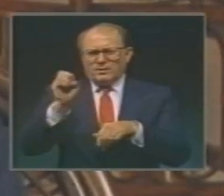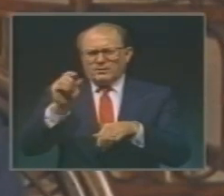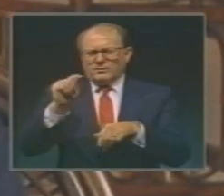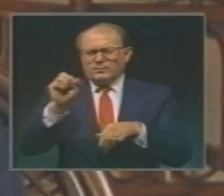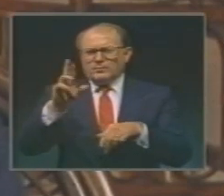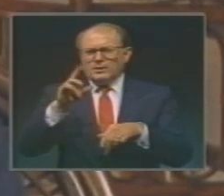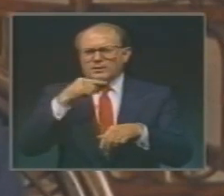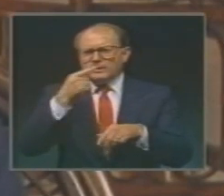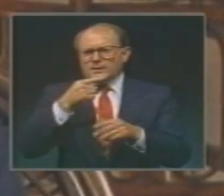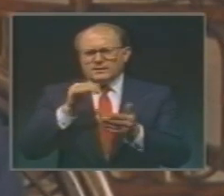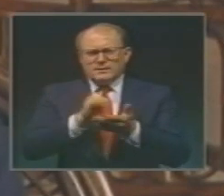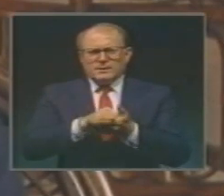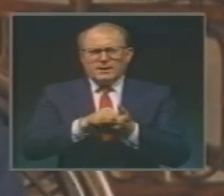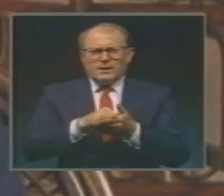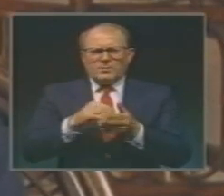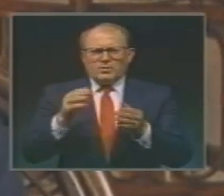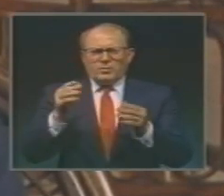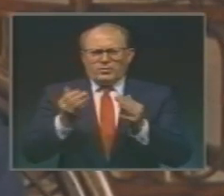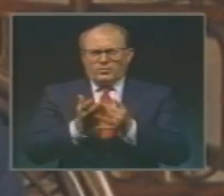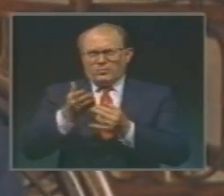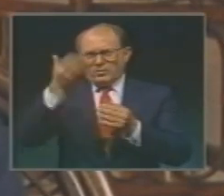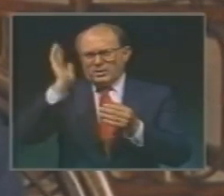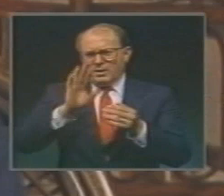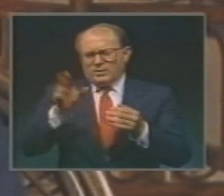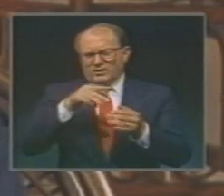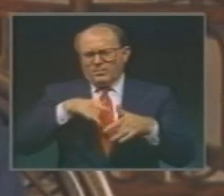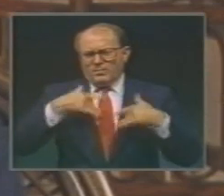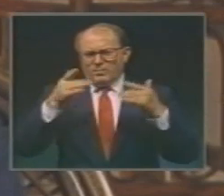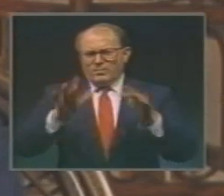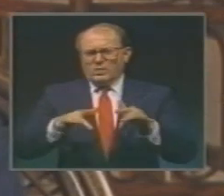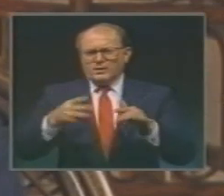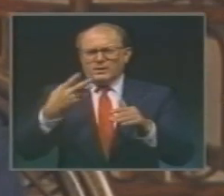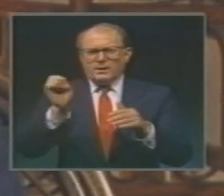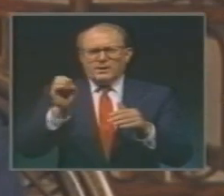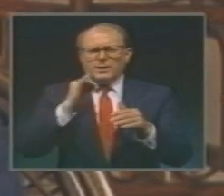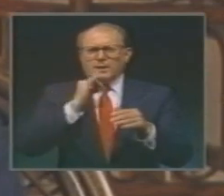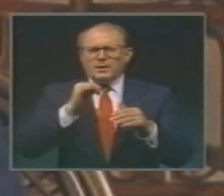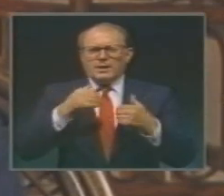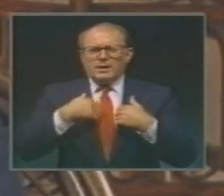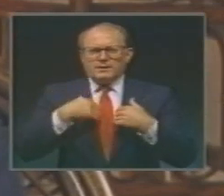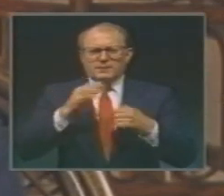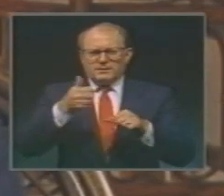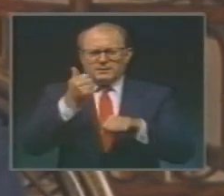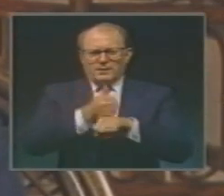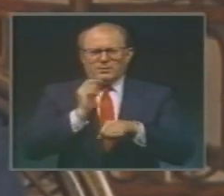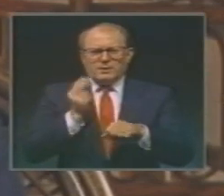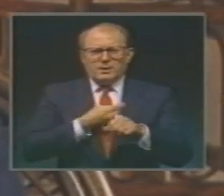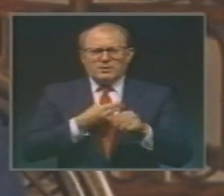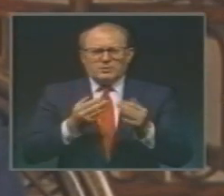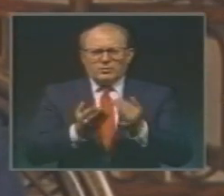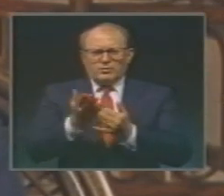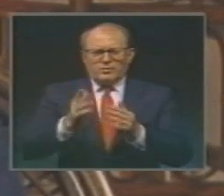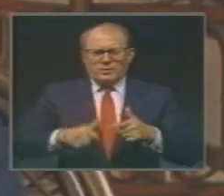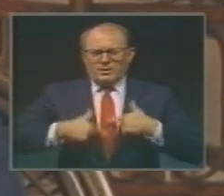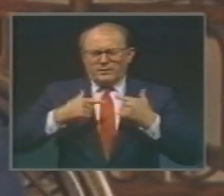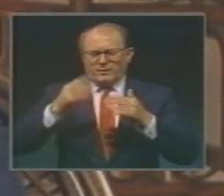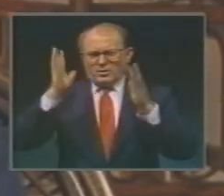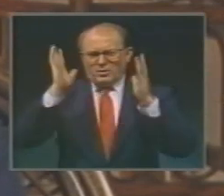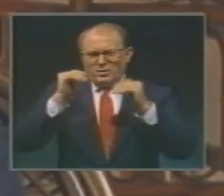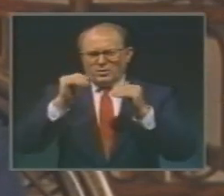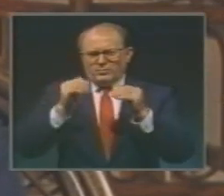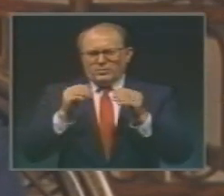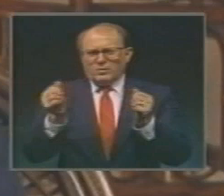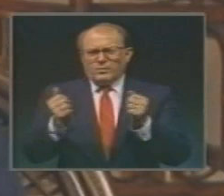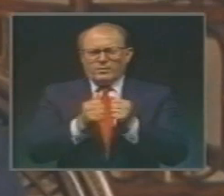his abundant mercy, God has begotten us again unto a living hope by the resurrection of